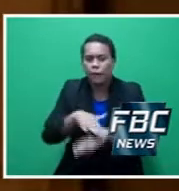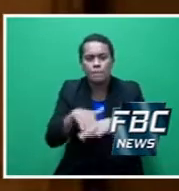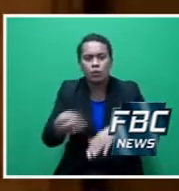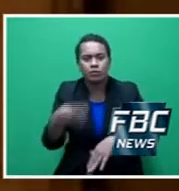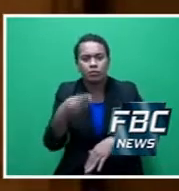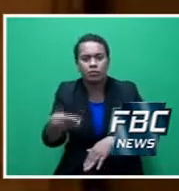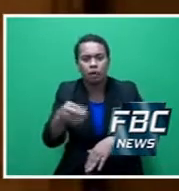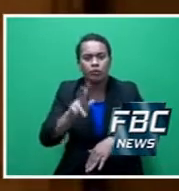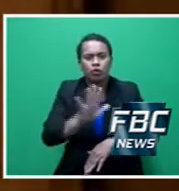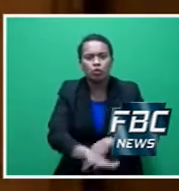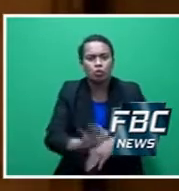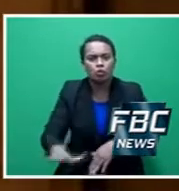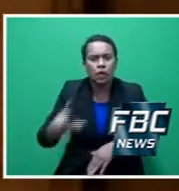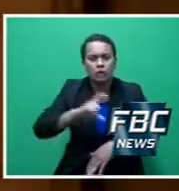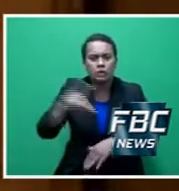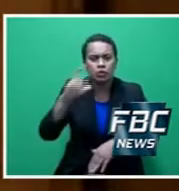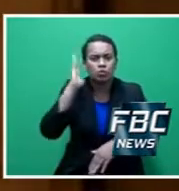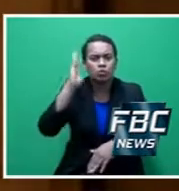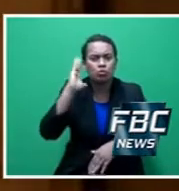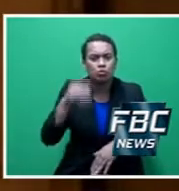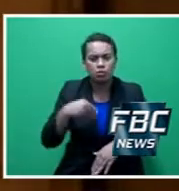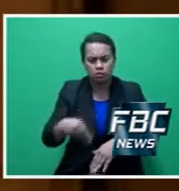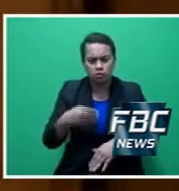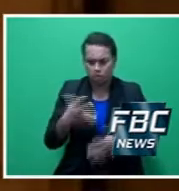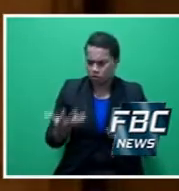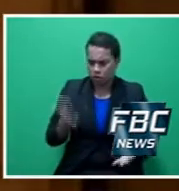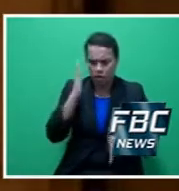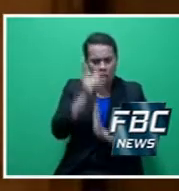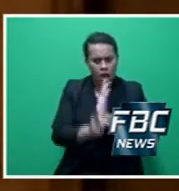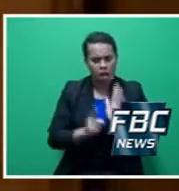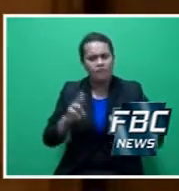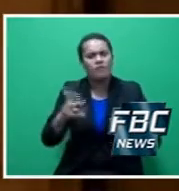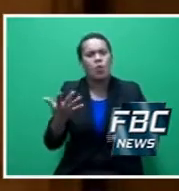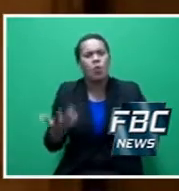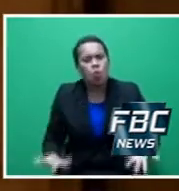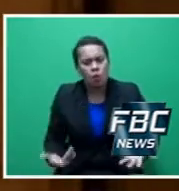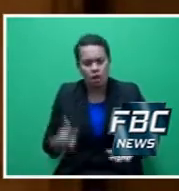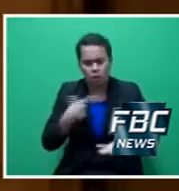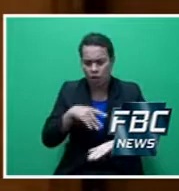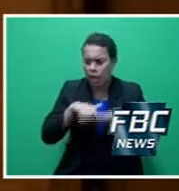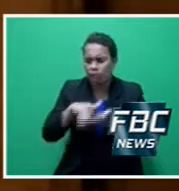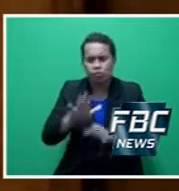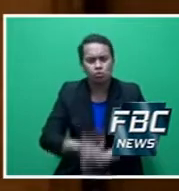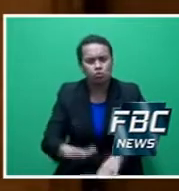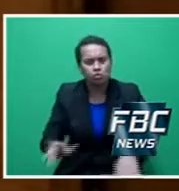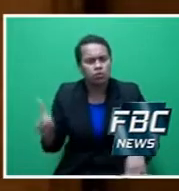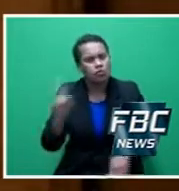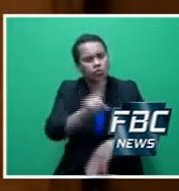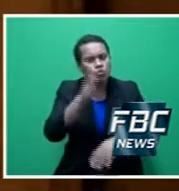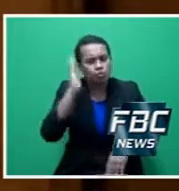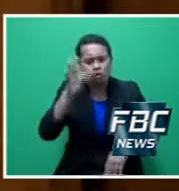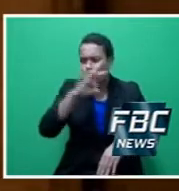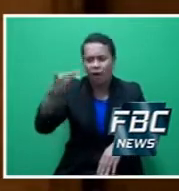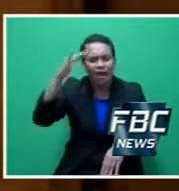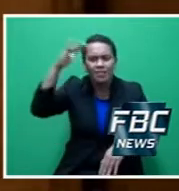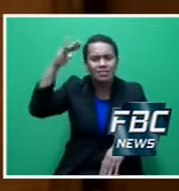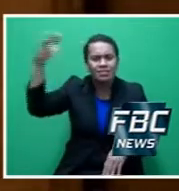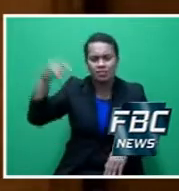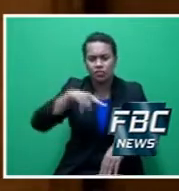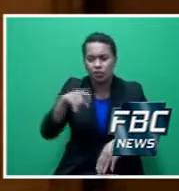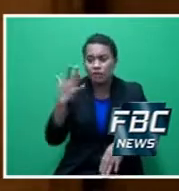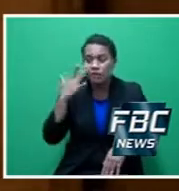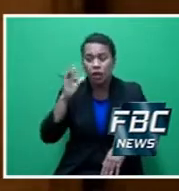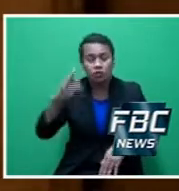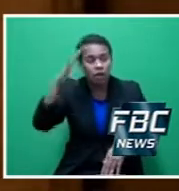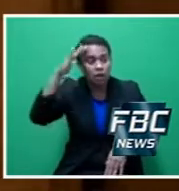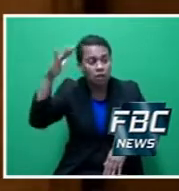hours, when these cards are meant to help students from low-income families to travel to school. We've even found adults painting the blue